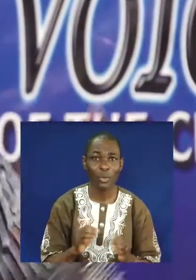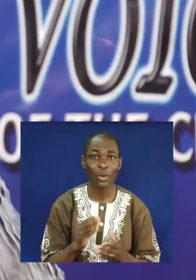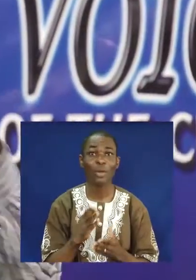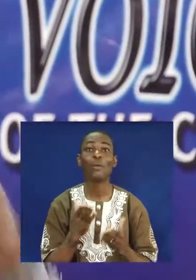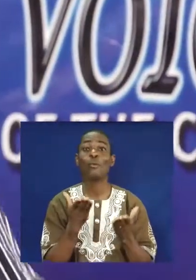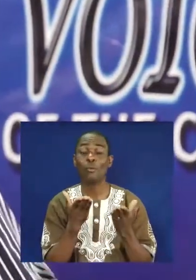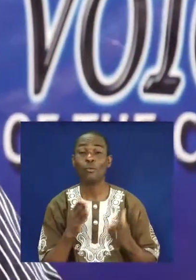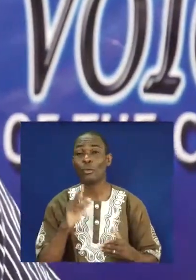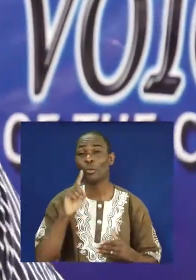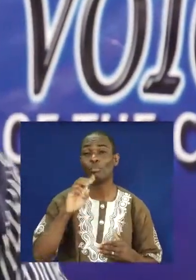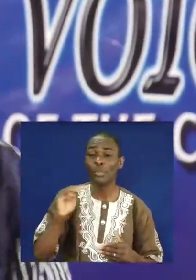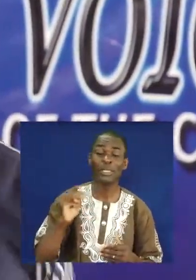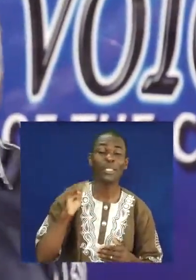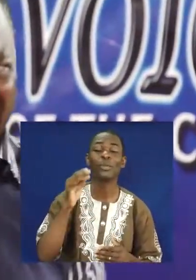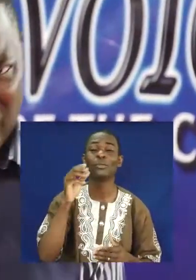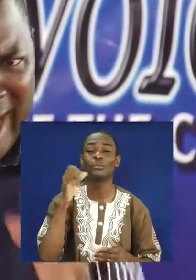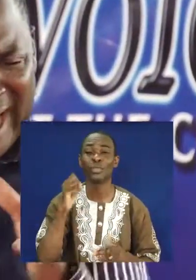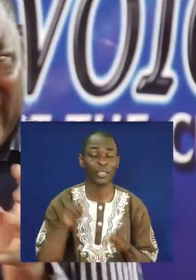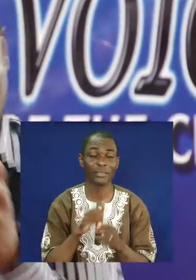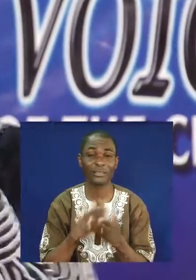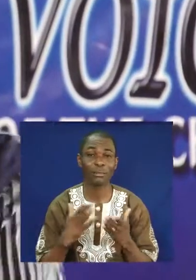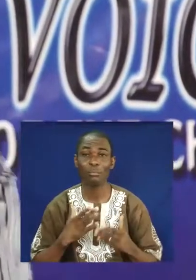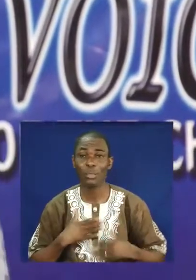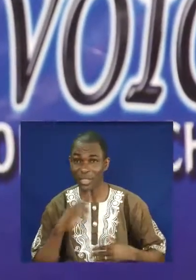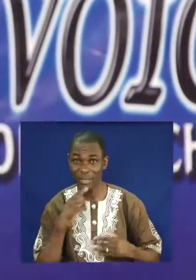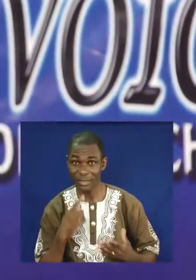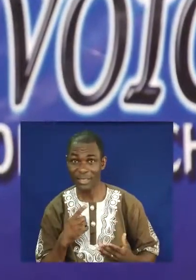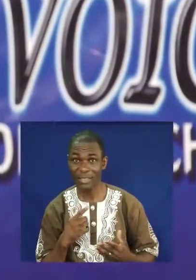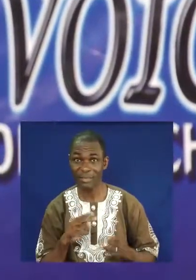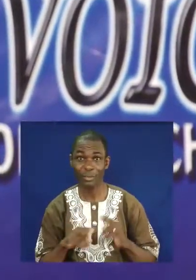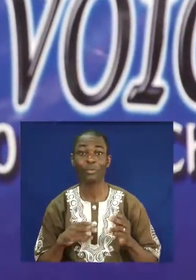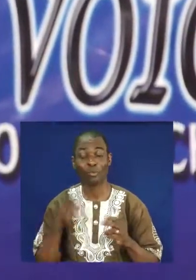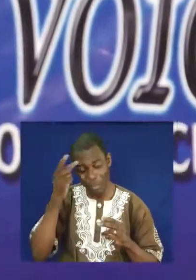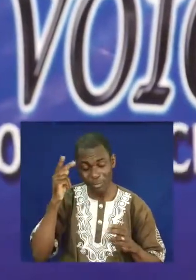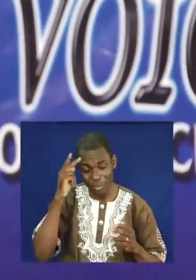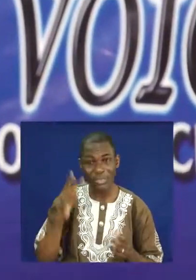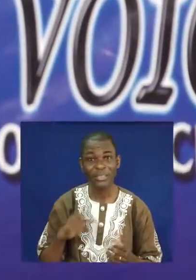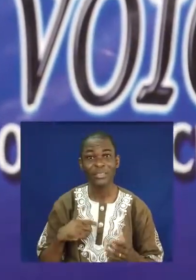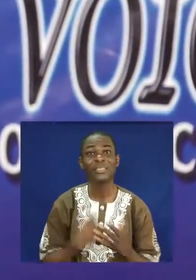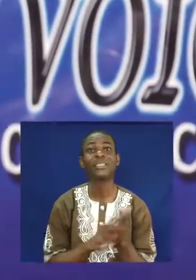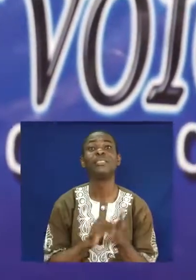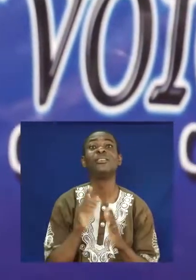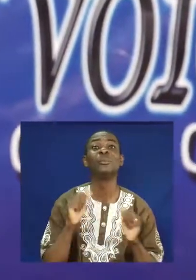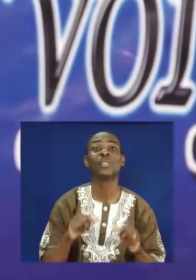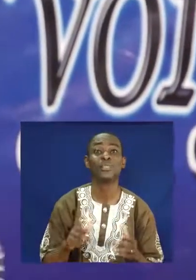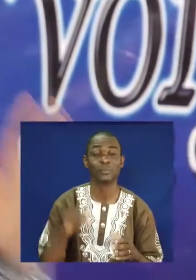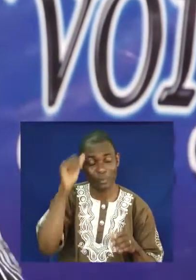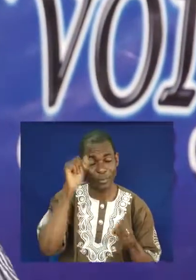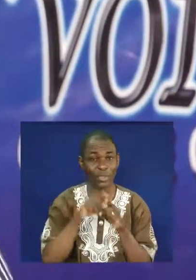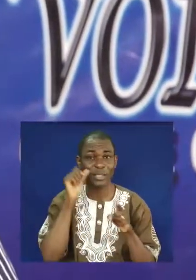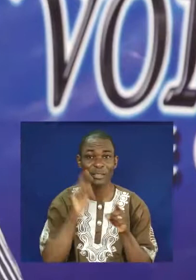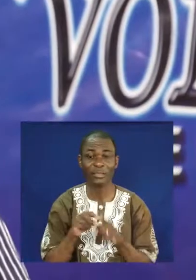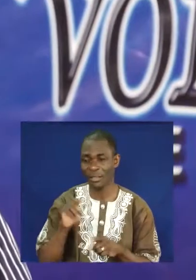Kakano, MPP, Ebrezono, now a Yama corruption, not a San, a Tesan, and Diana, MPP, Abano, not